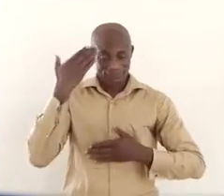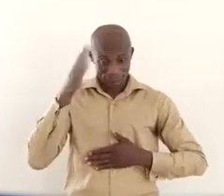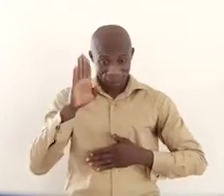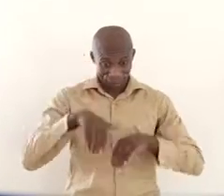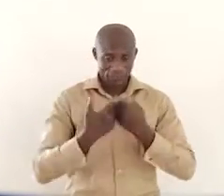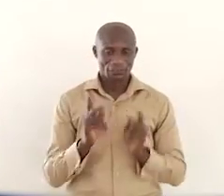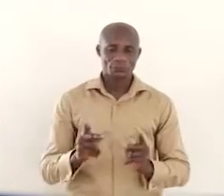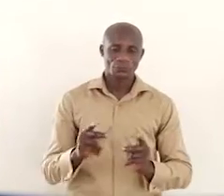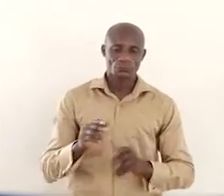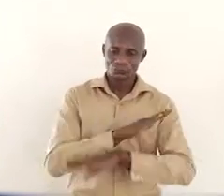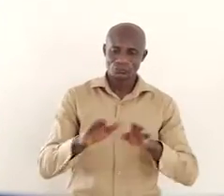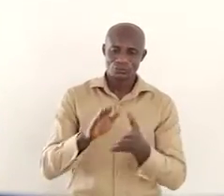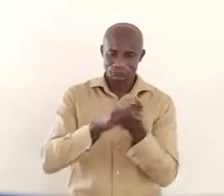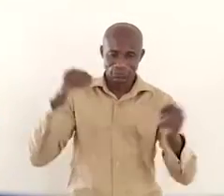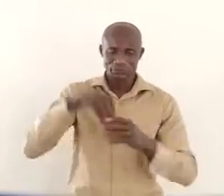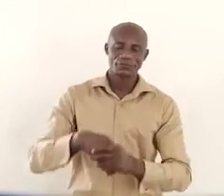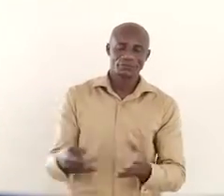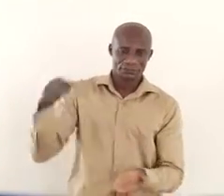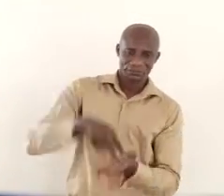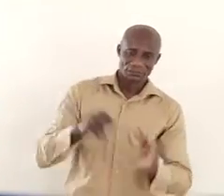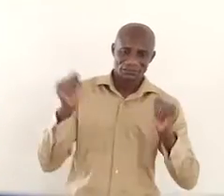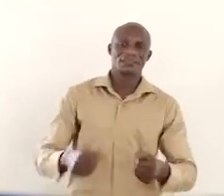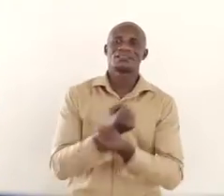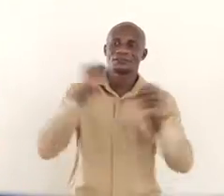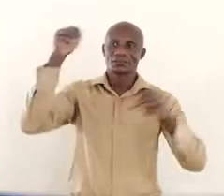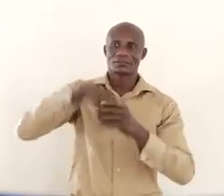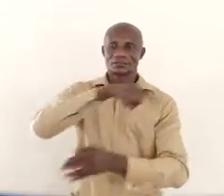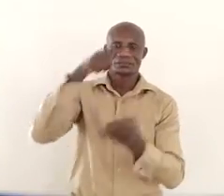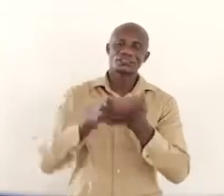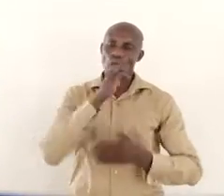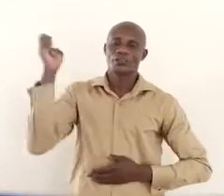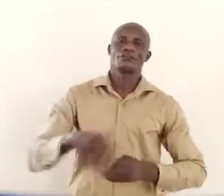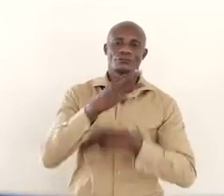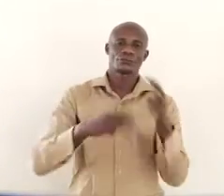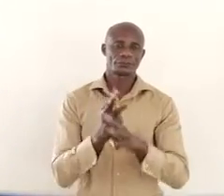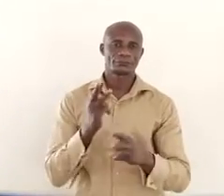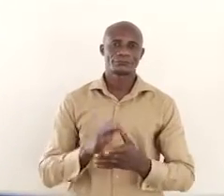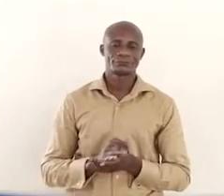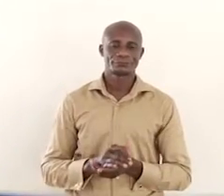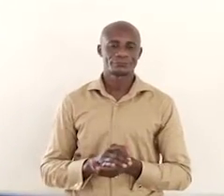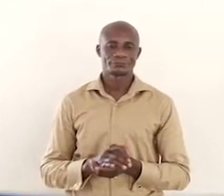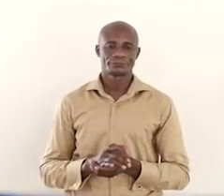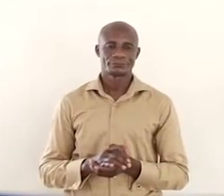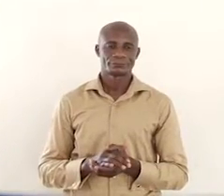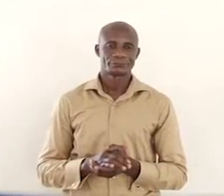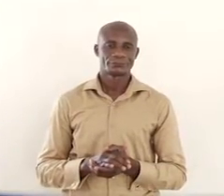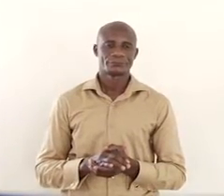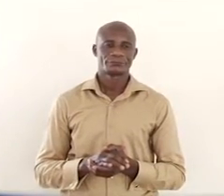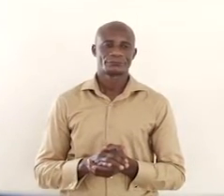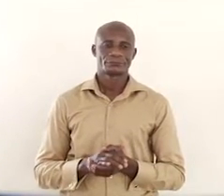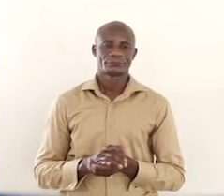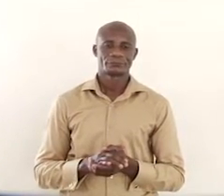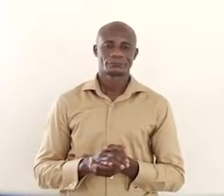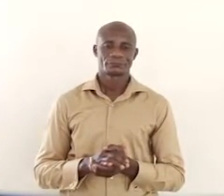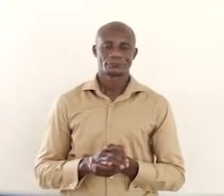I don't know how people who do not believe in the resurrection can survive in such an evil world. Must be really a hopeless kind of life.